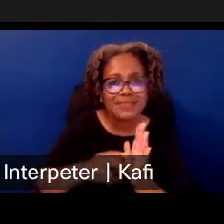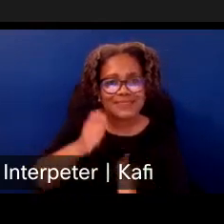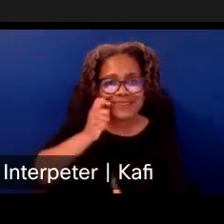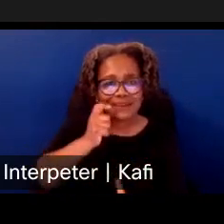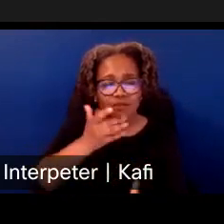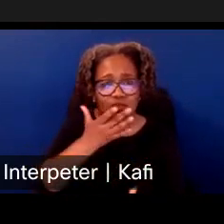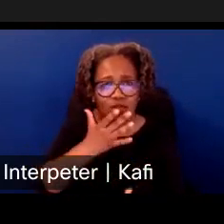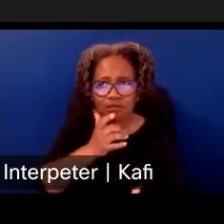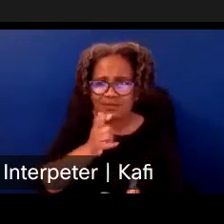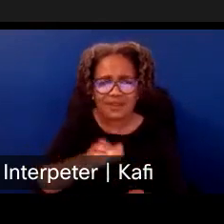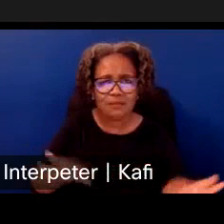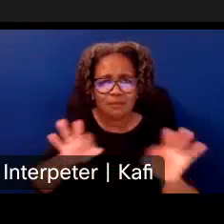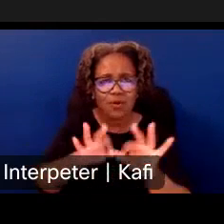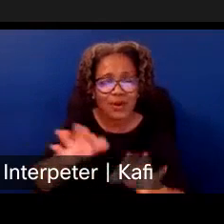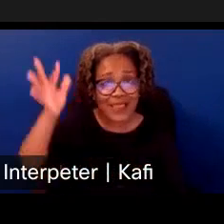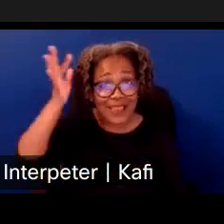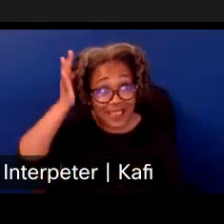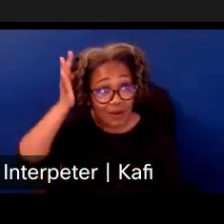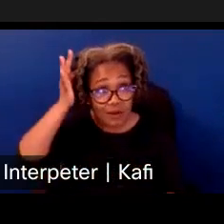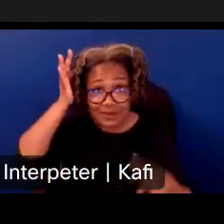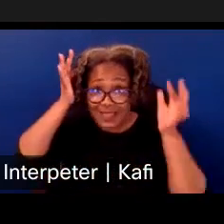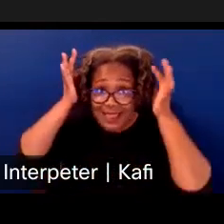you have a client walk through that door,